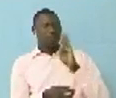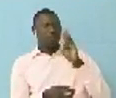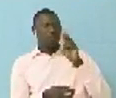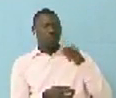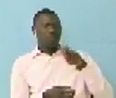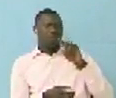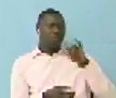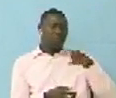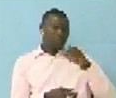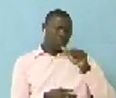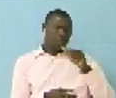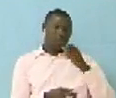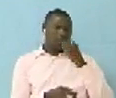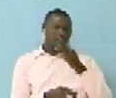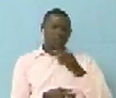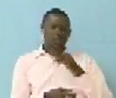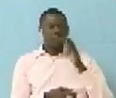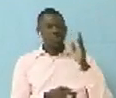true.